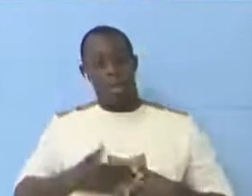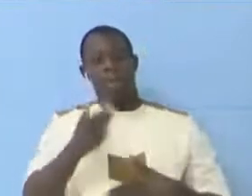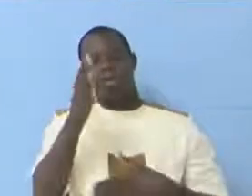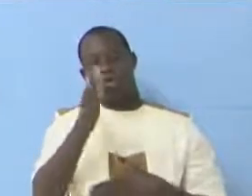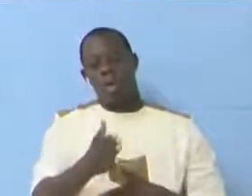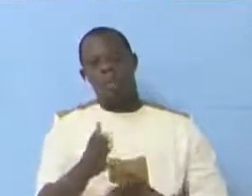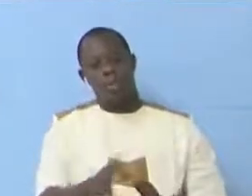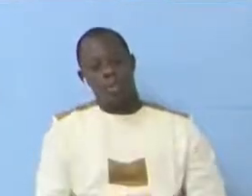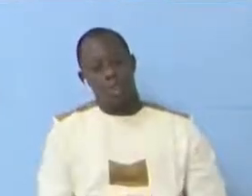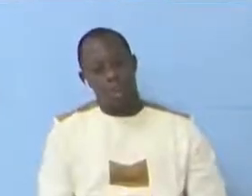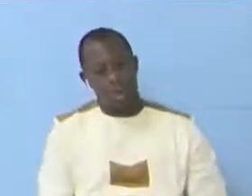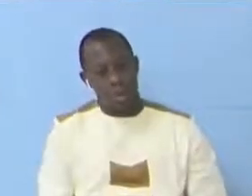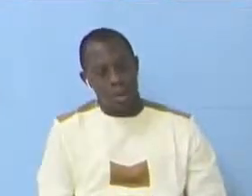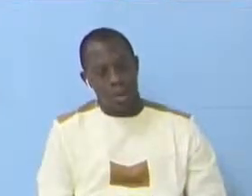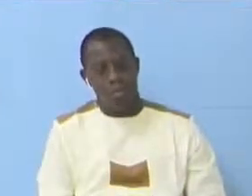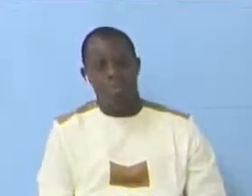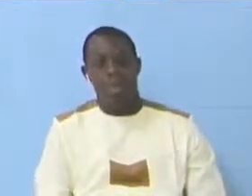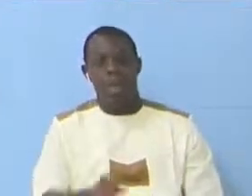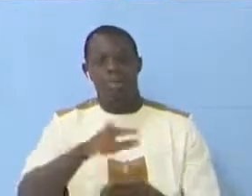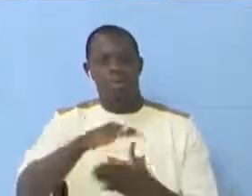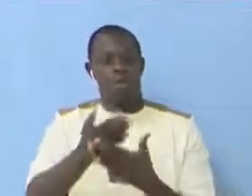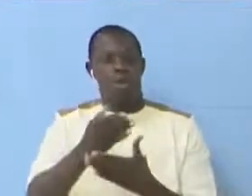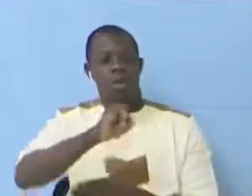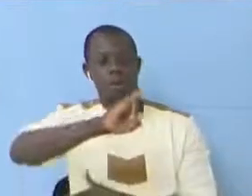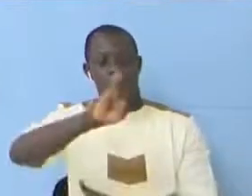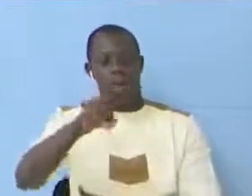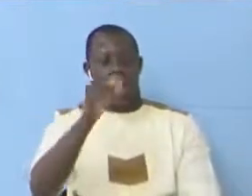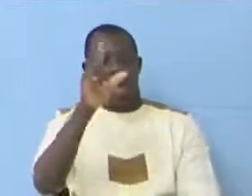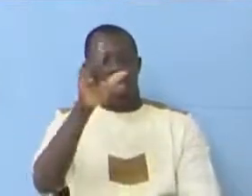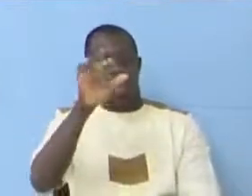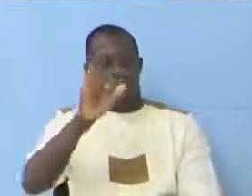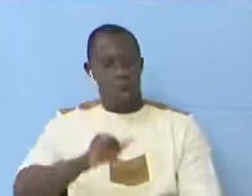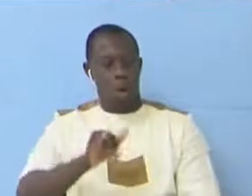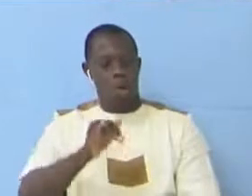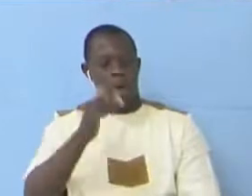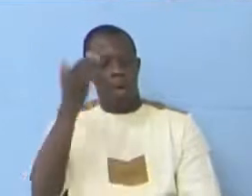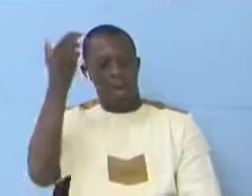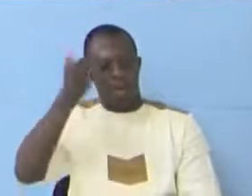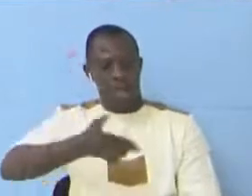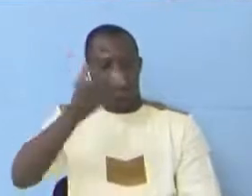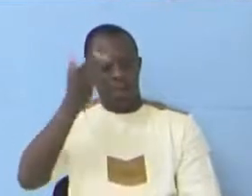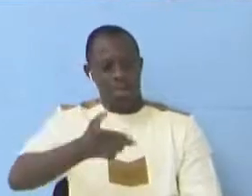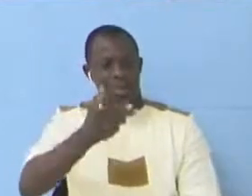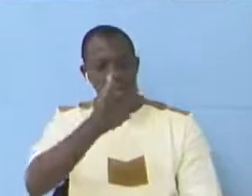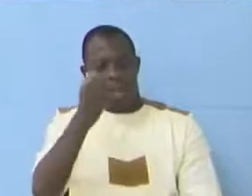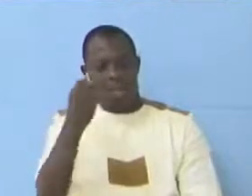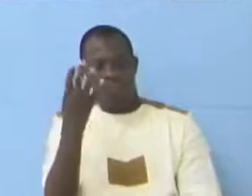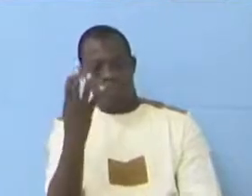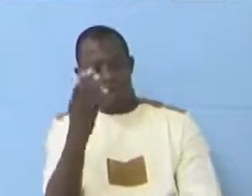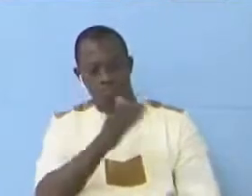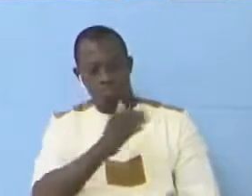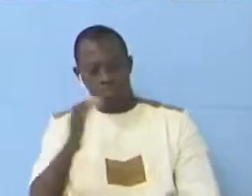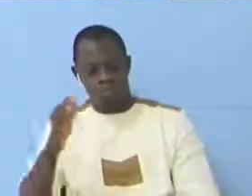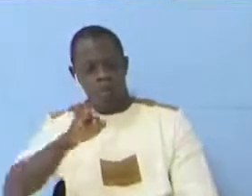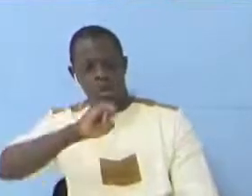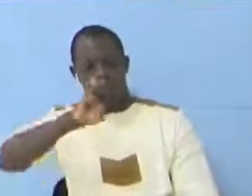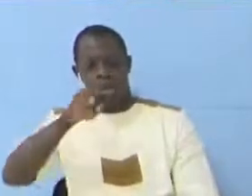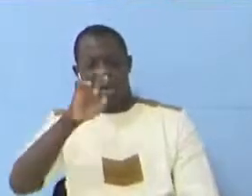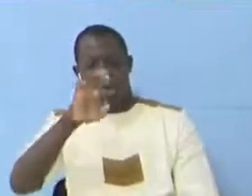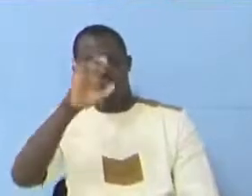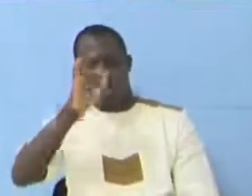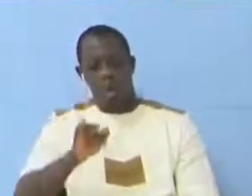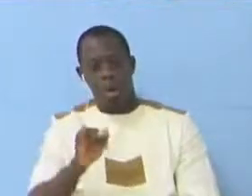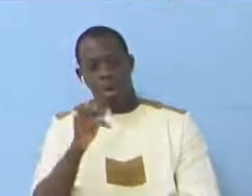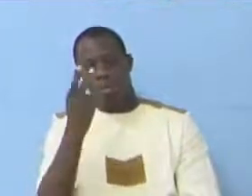ne ci lañ ciy sukkandiku. Between July 1994 and January 2017. la ko